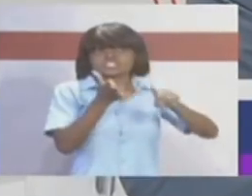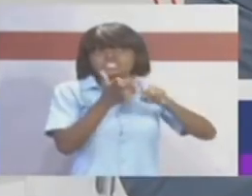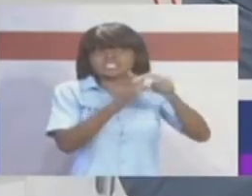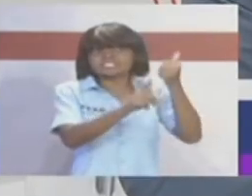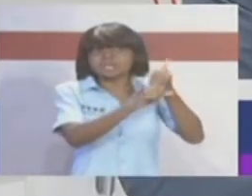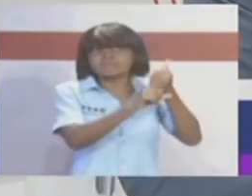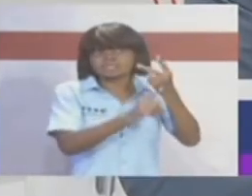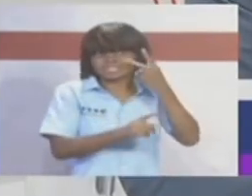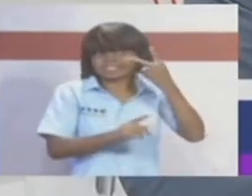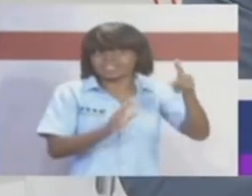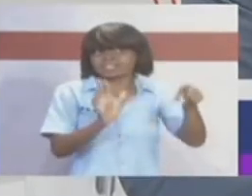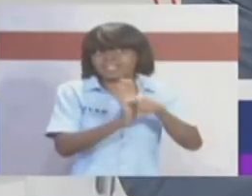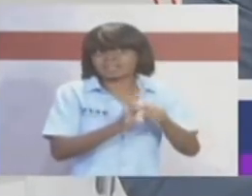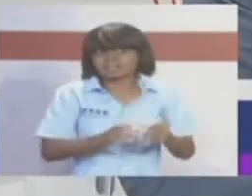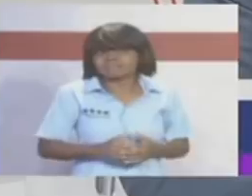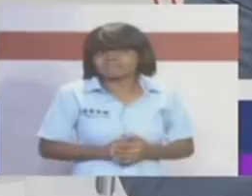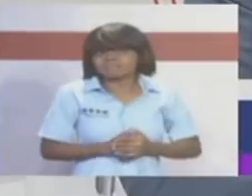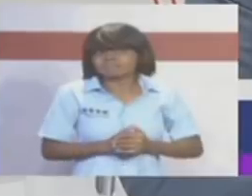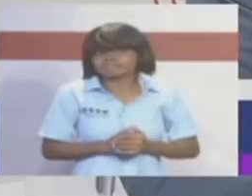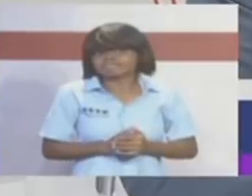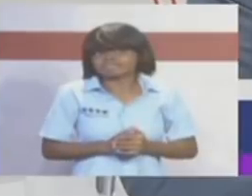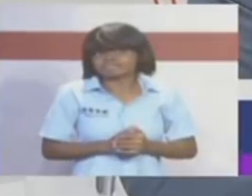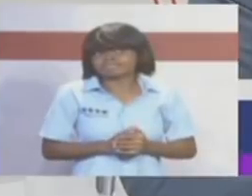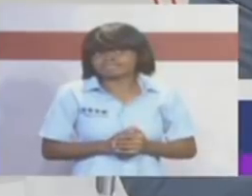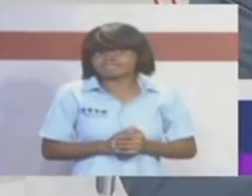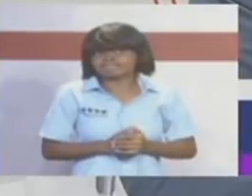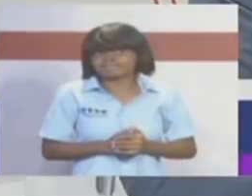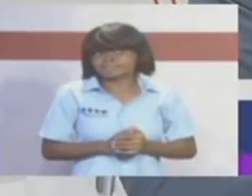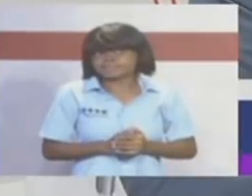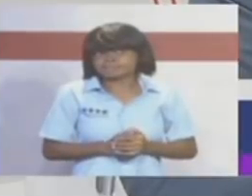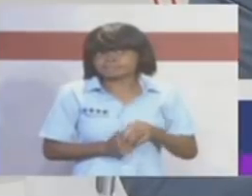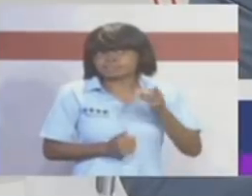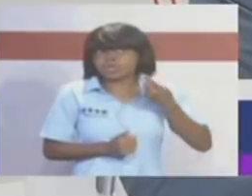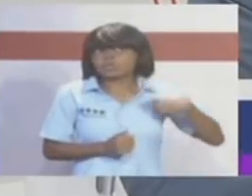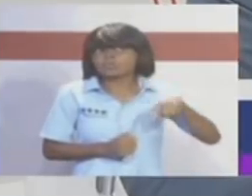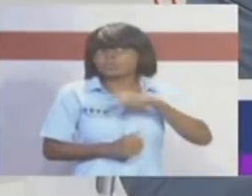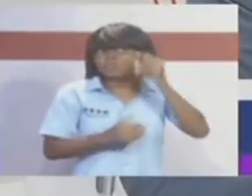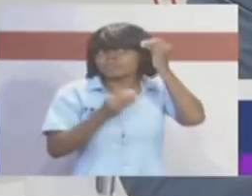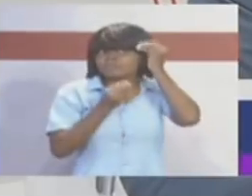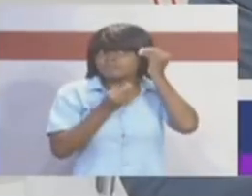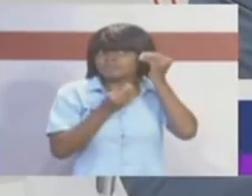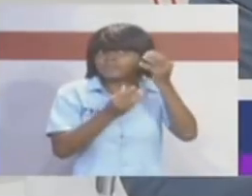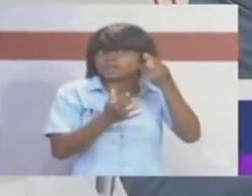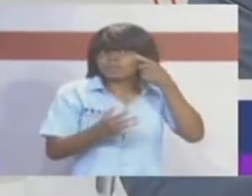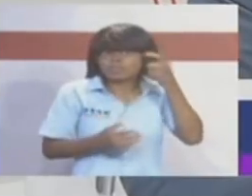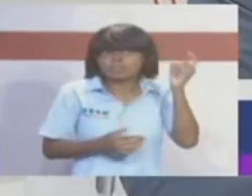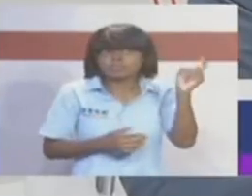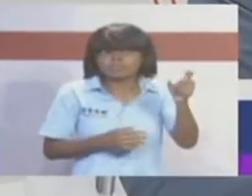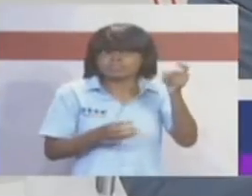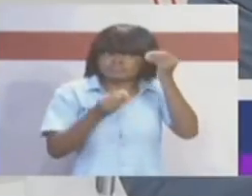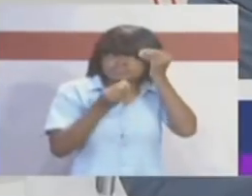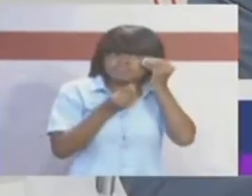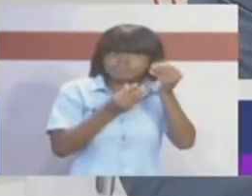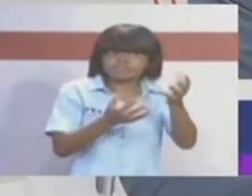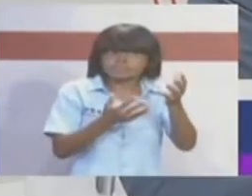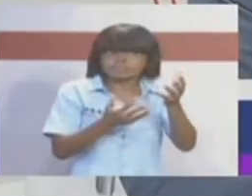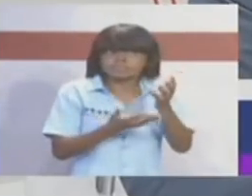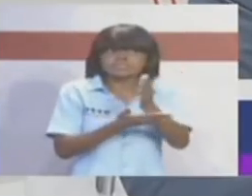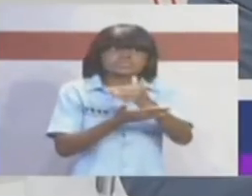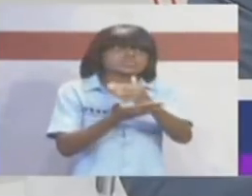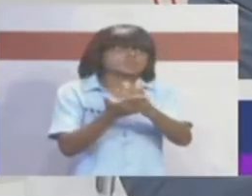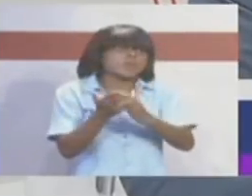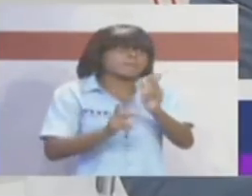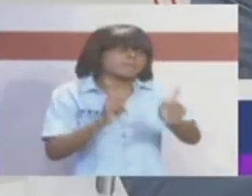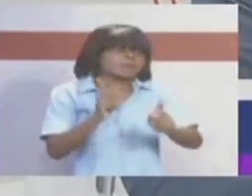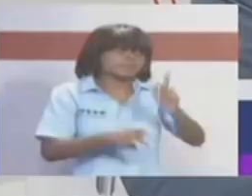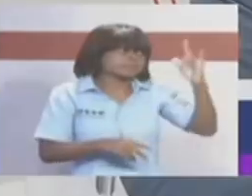would be filtered out. We did note that in the initial instances, we did see a couple cases that had come in